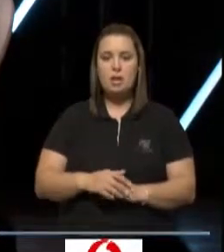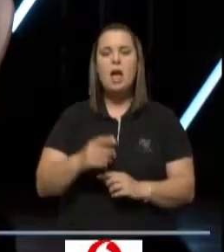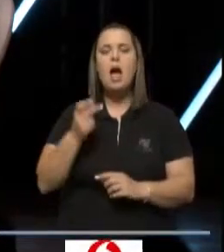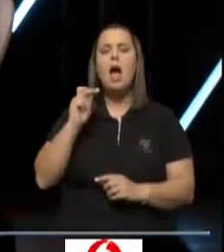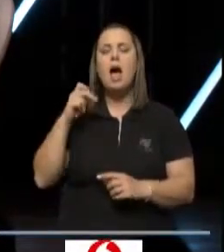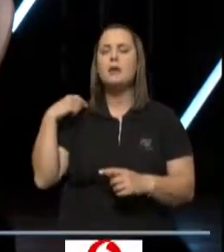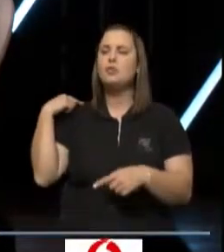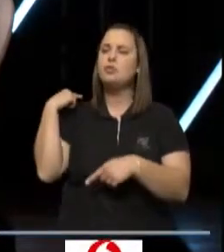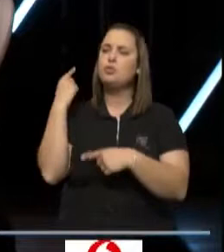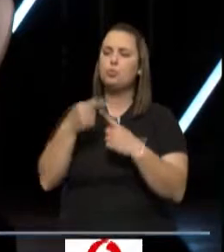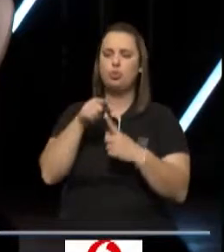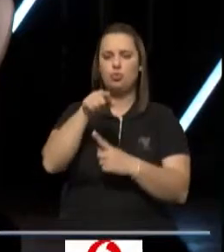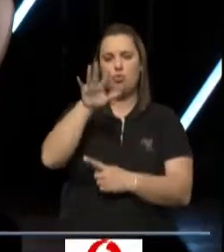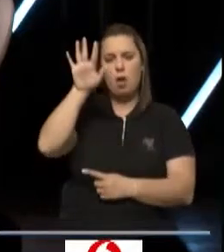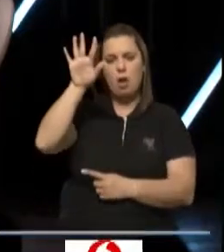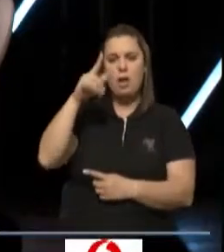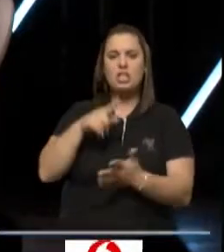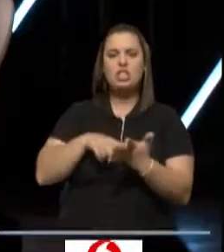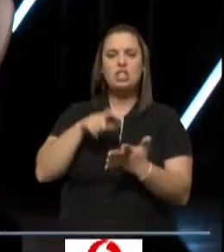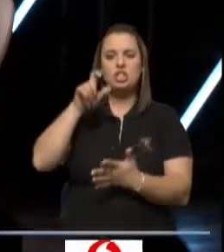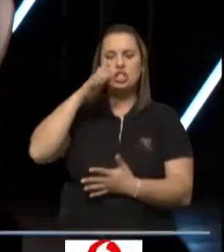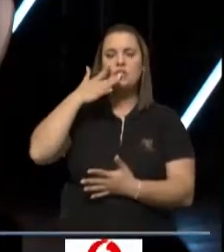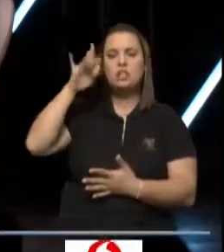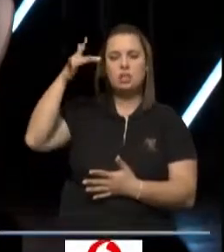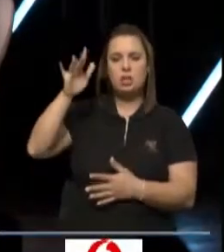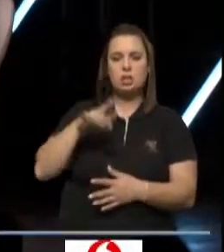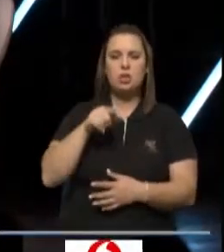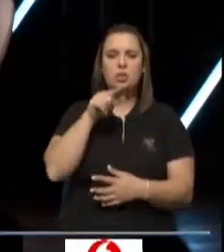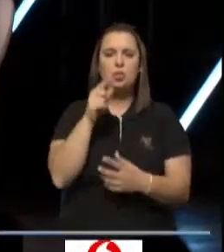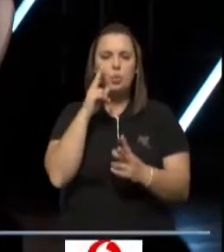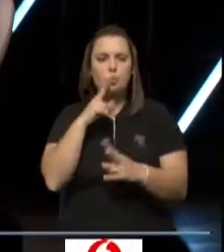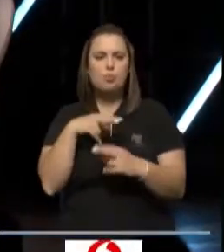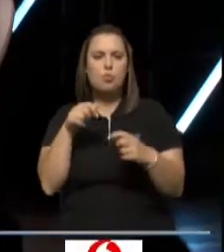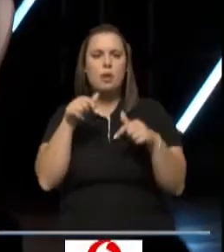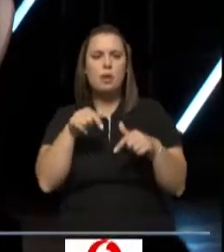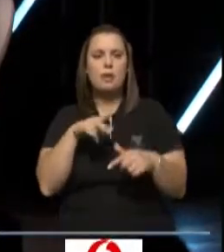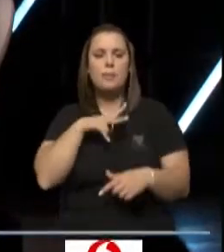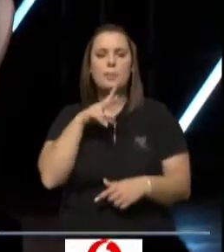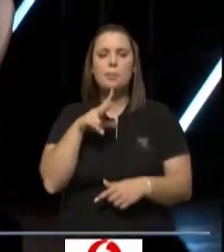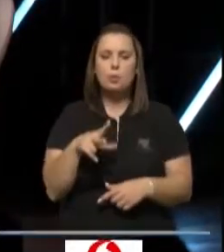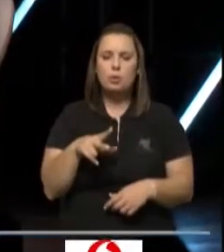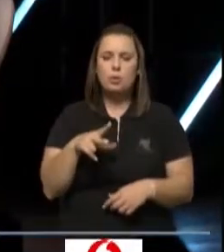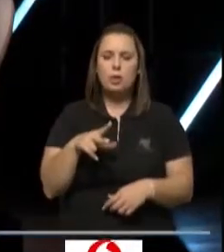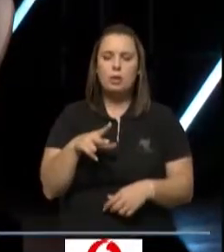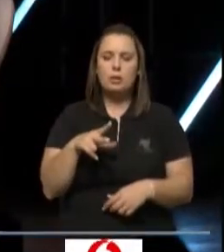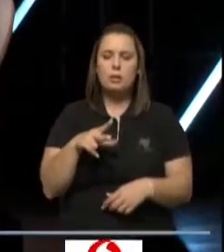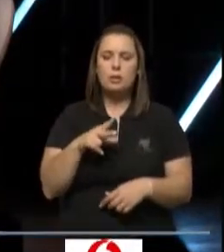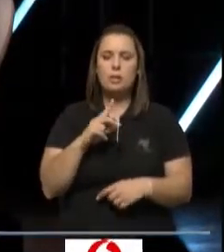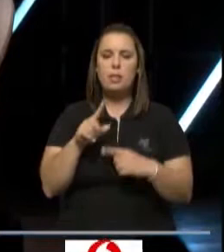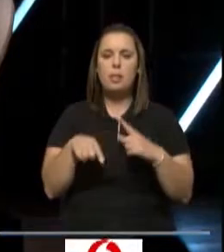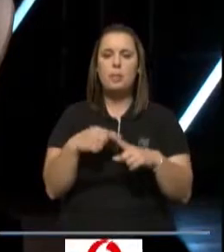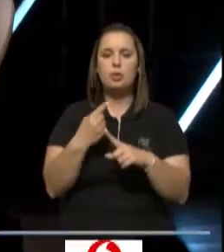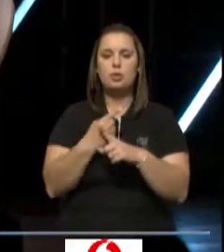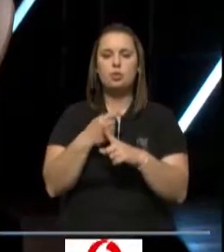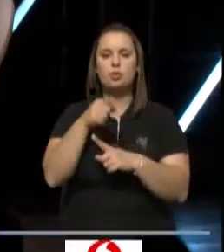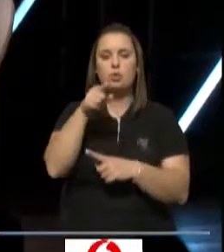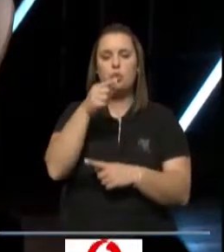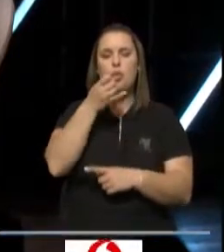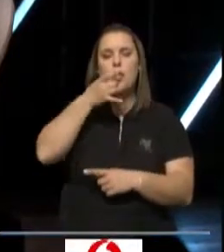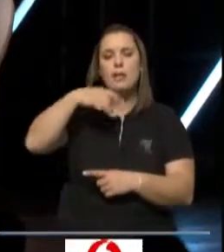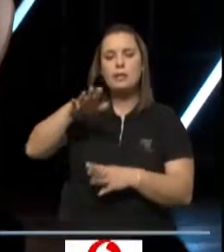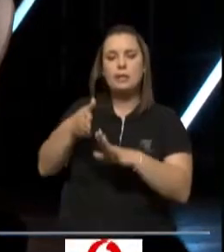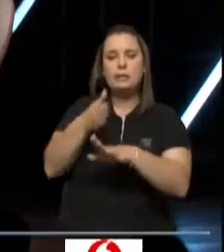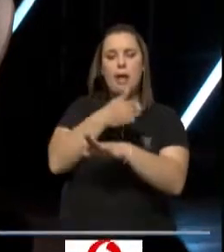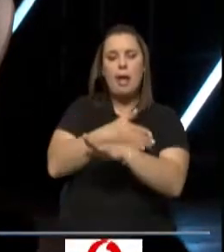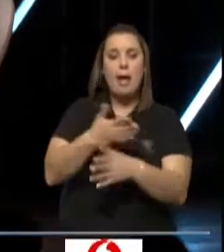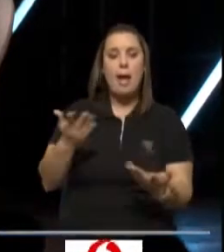for a month leading Altis after working abroad. So what did you find in the sector in Portugal after what